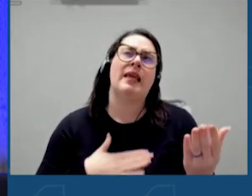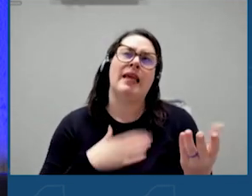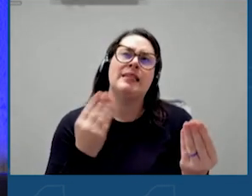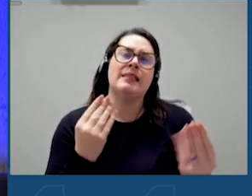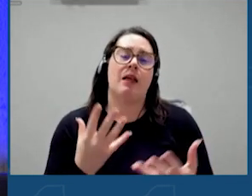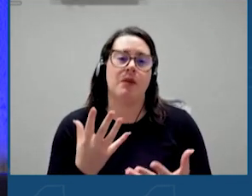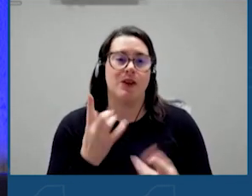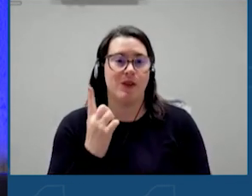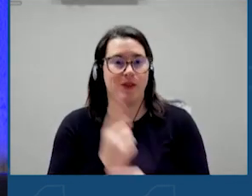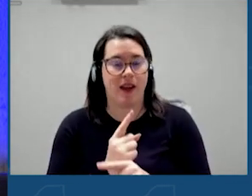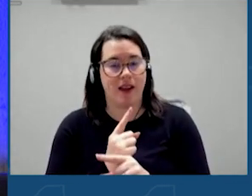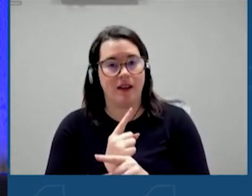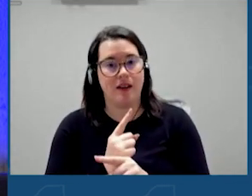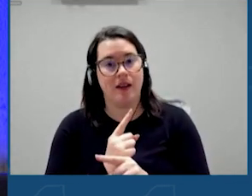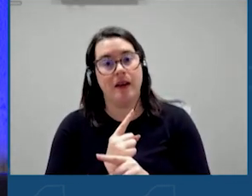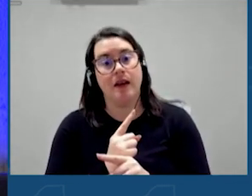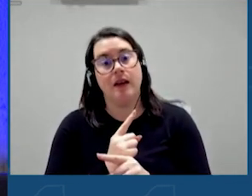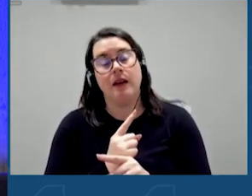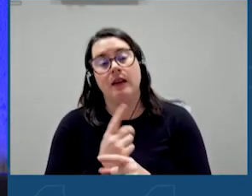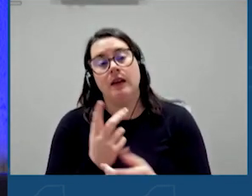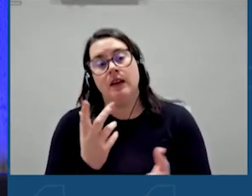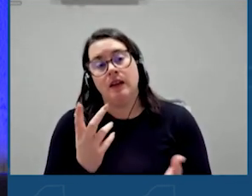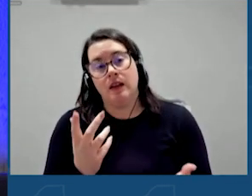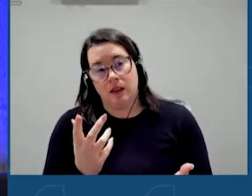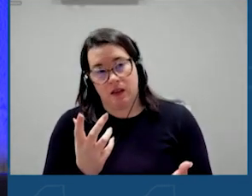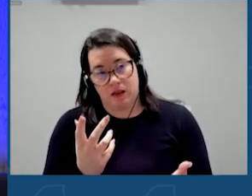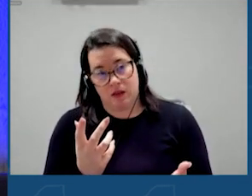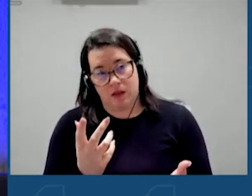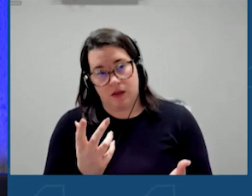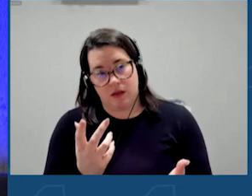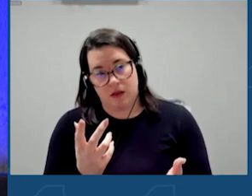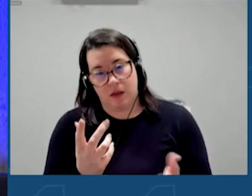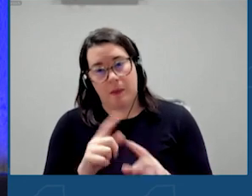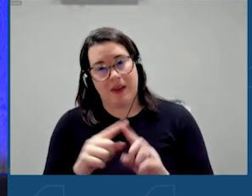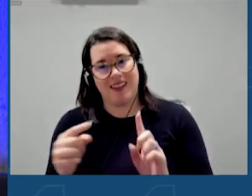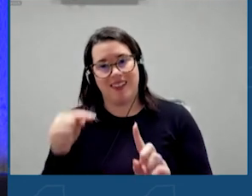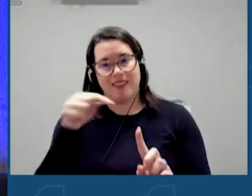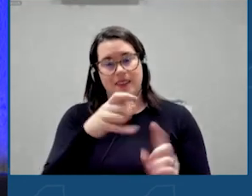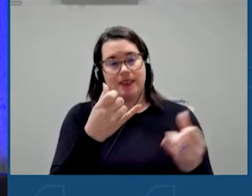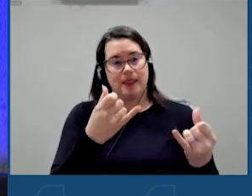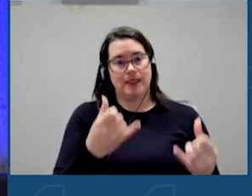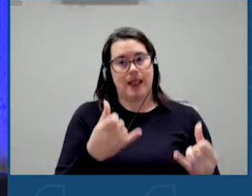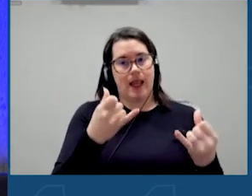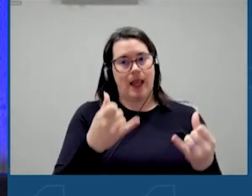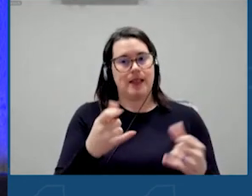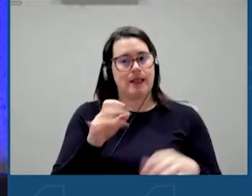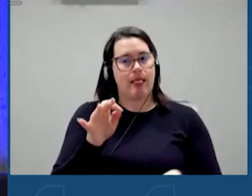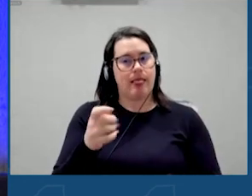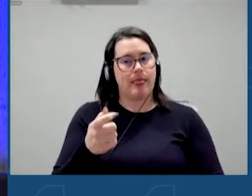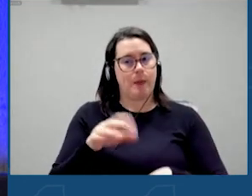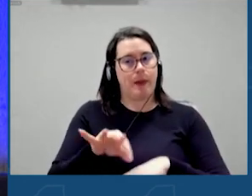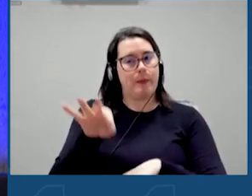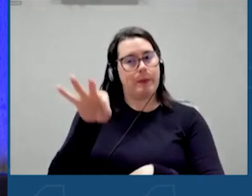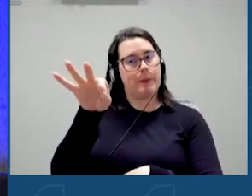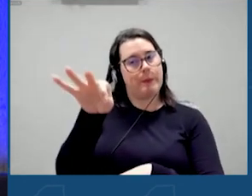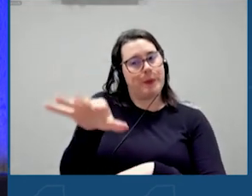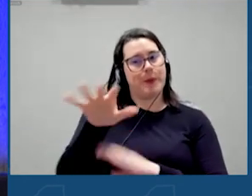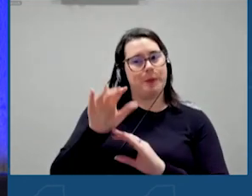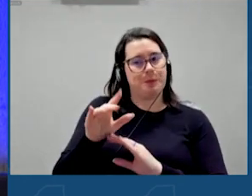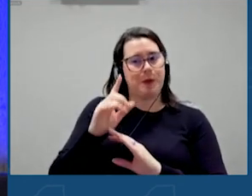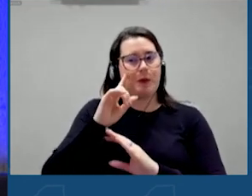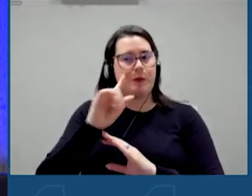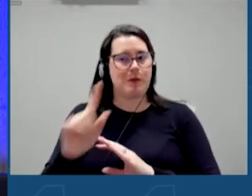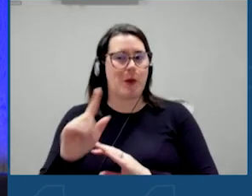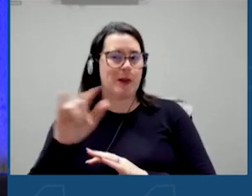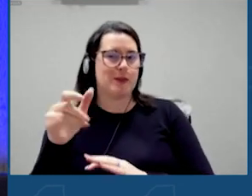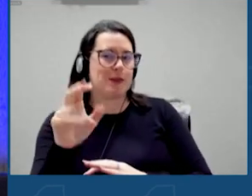answer? And well, let's talk about today as maybe being more of a trailer for the movie that'll premiere in